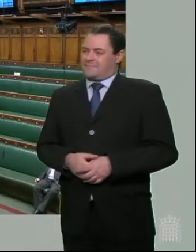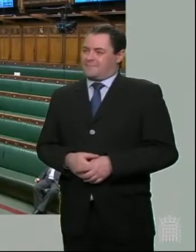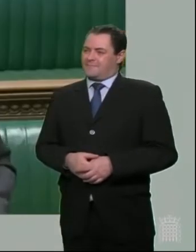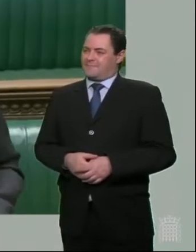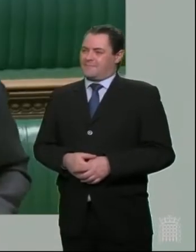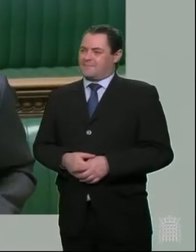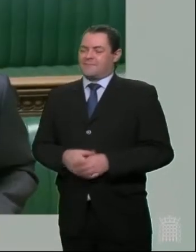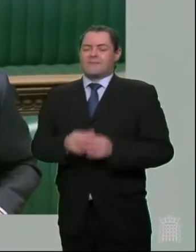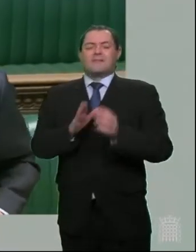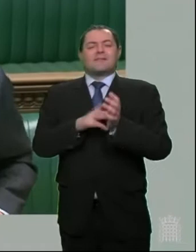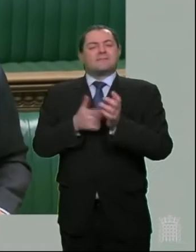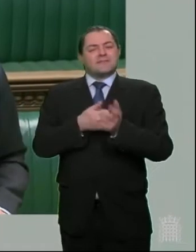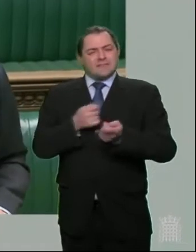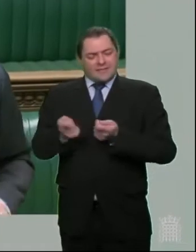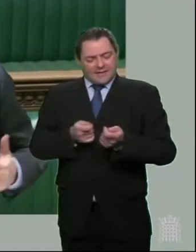Mr. Speaker,